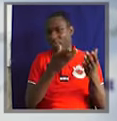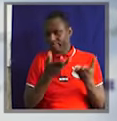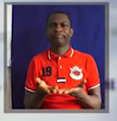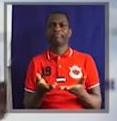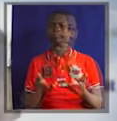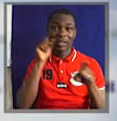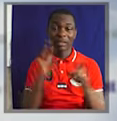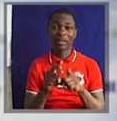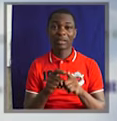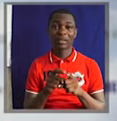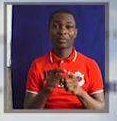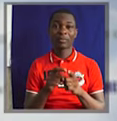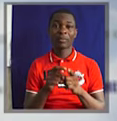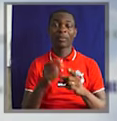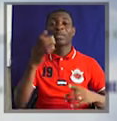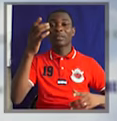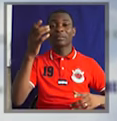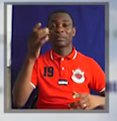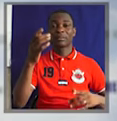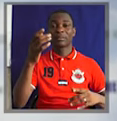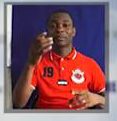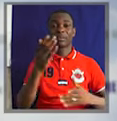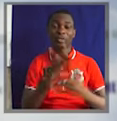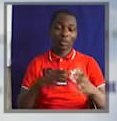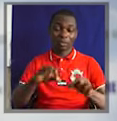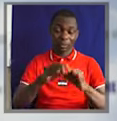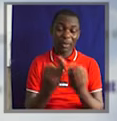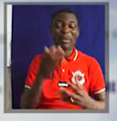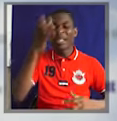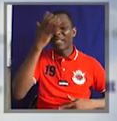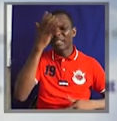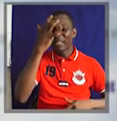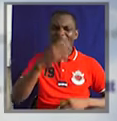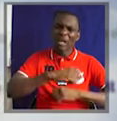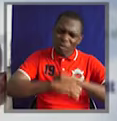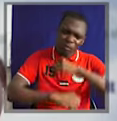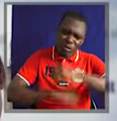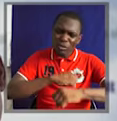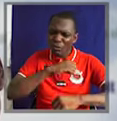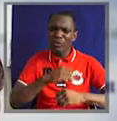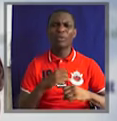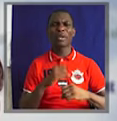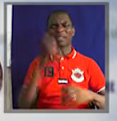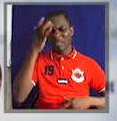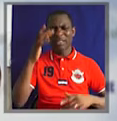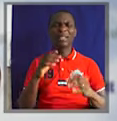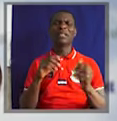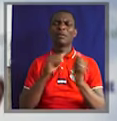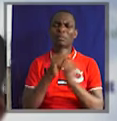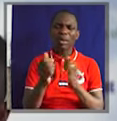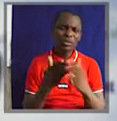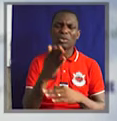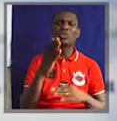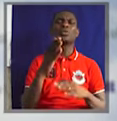adeɛ no ɛde aba yareɛ bi atumi ɛbɛtɔ abusua bi mu a wotumi sɛ ɛrane through abusua no